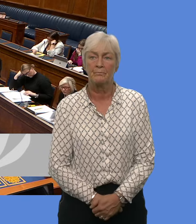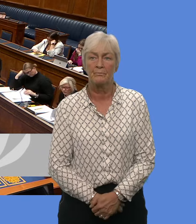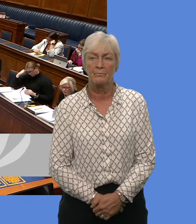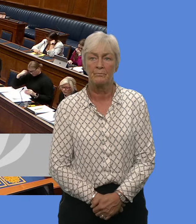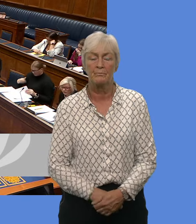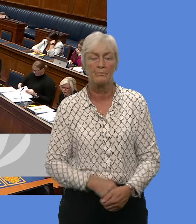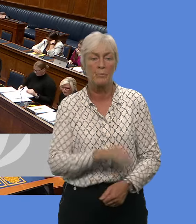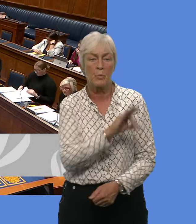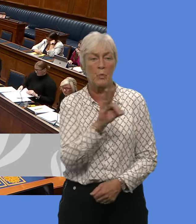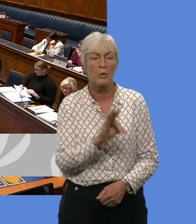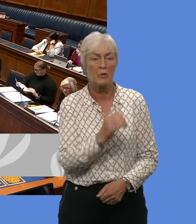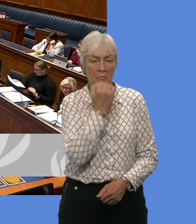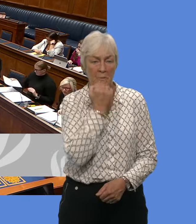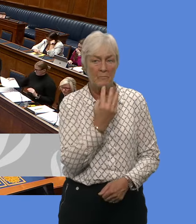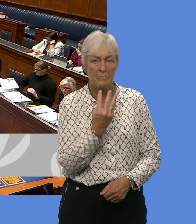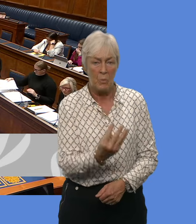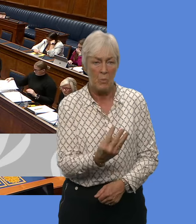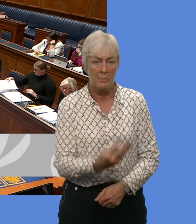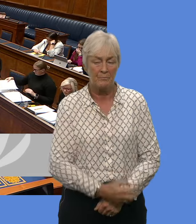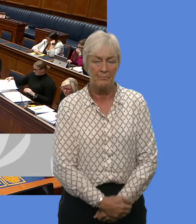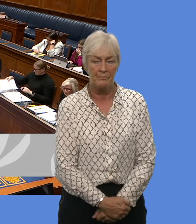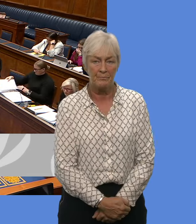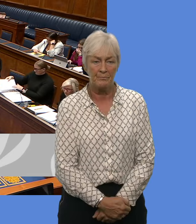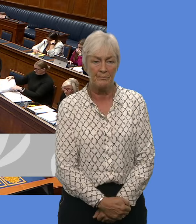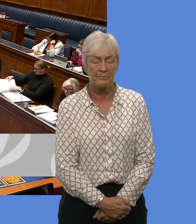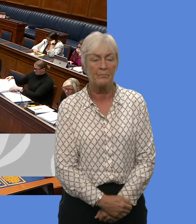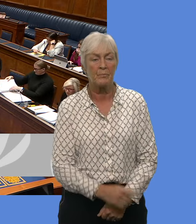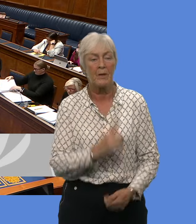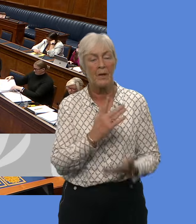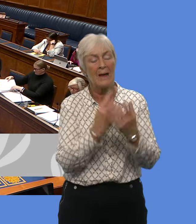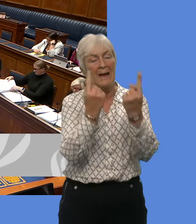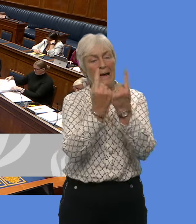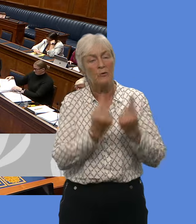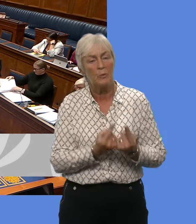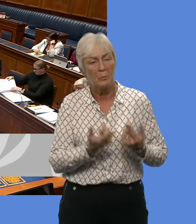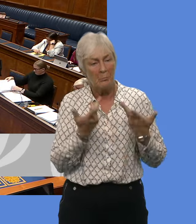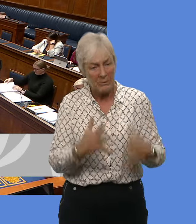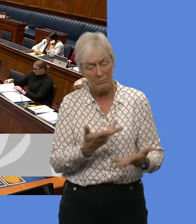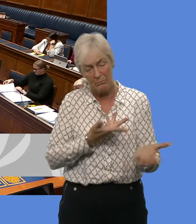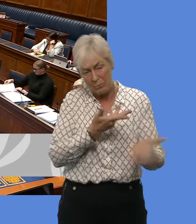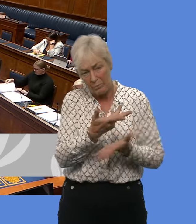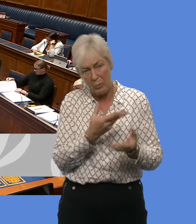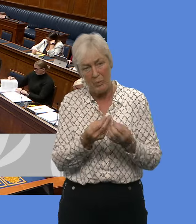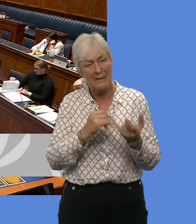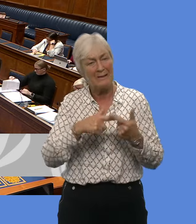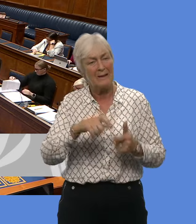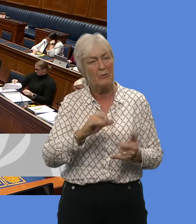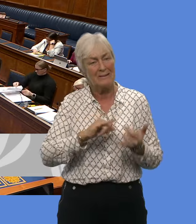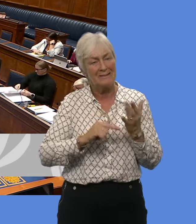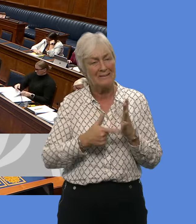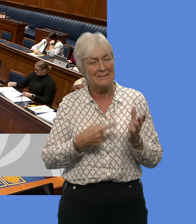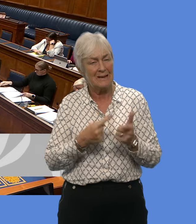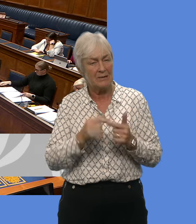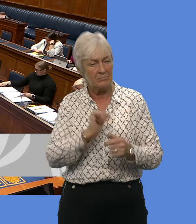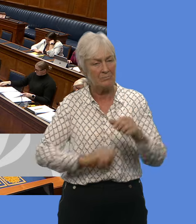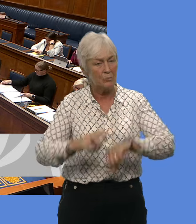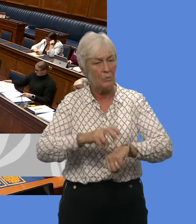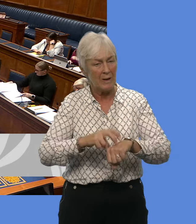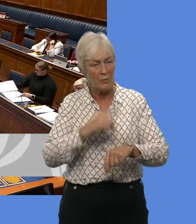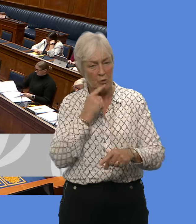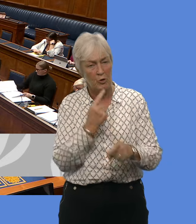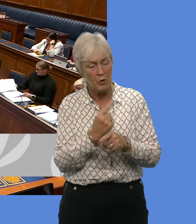Question number 4. Minister. Mr Speaker, the issue was discussed at our meeting with the Secretary of State for Northern Ireland and the Chancellor of the Duchy